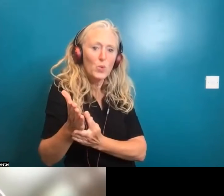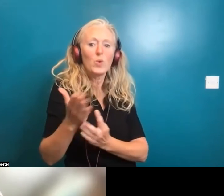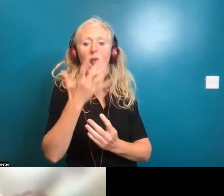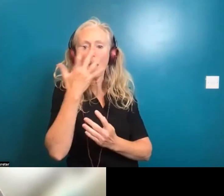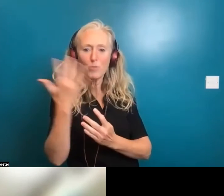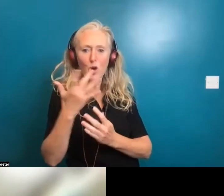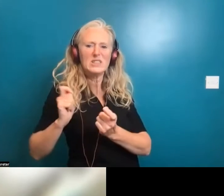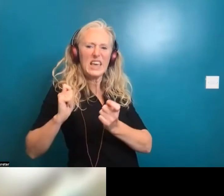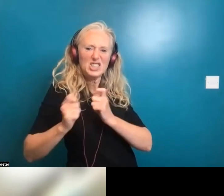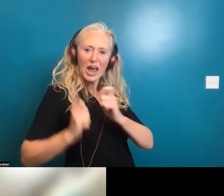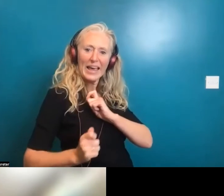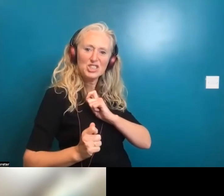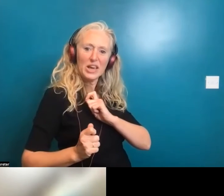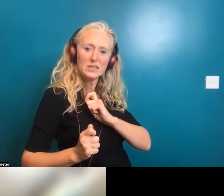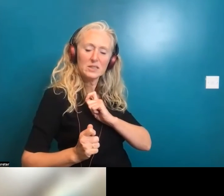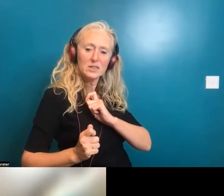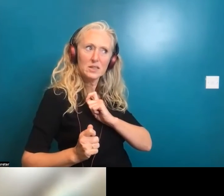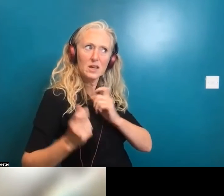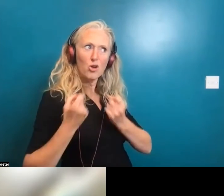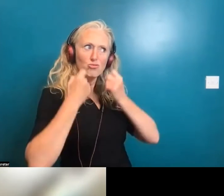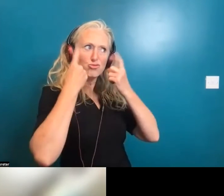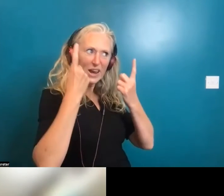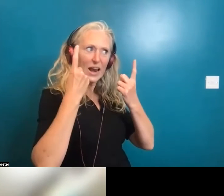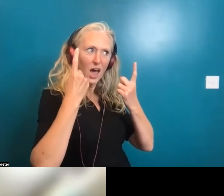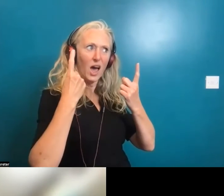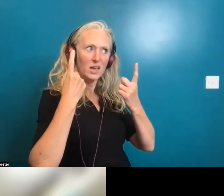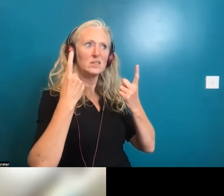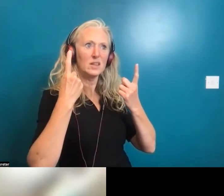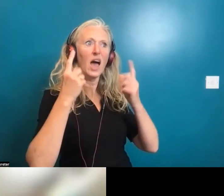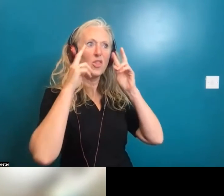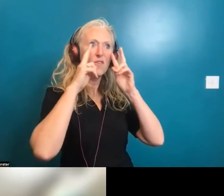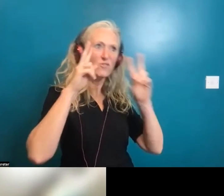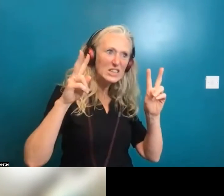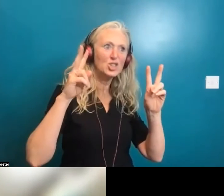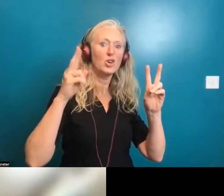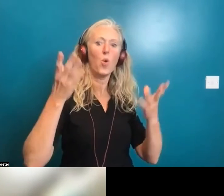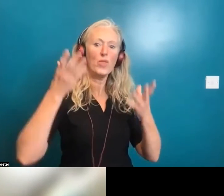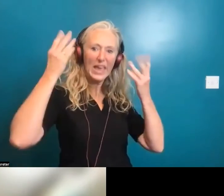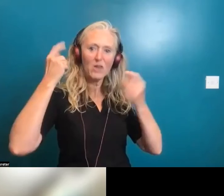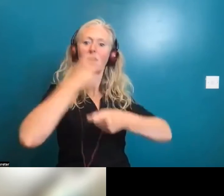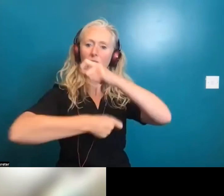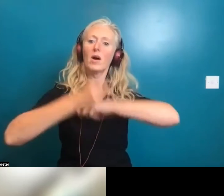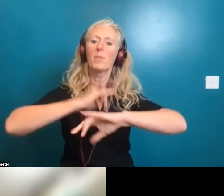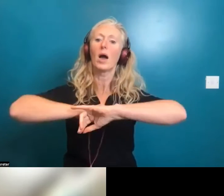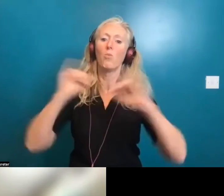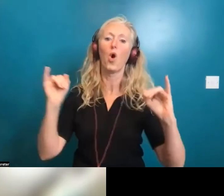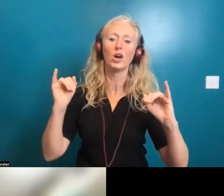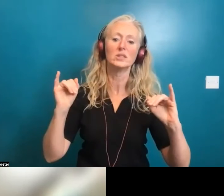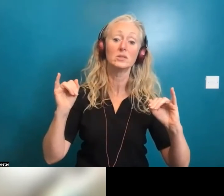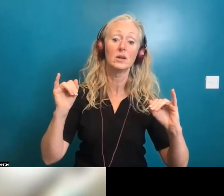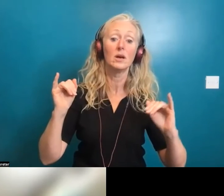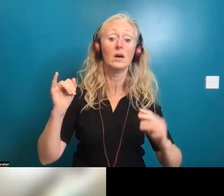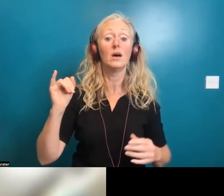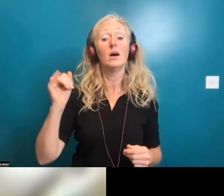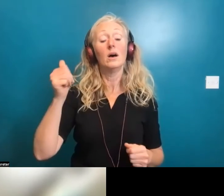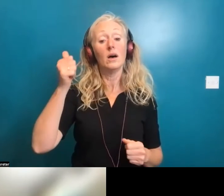And I certainly know of patients with RP who have had